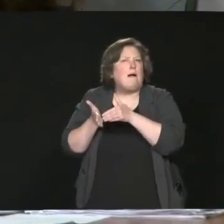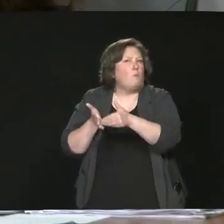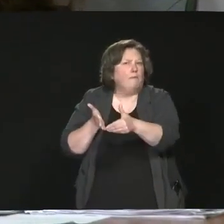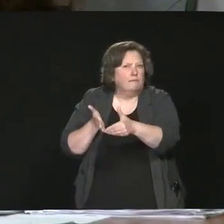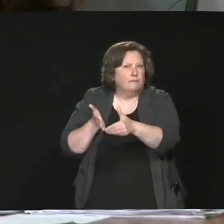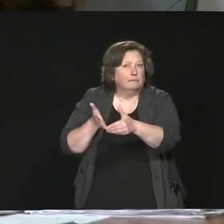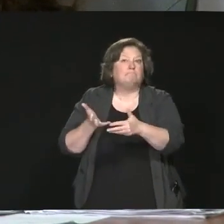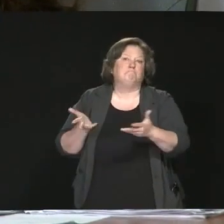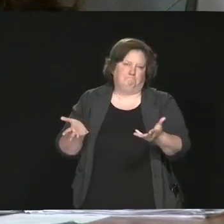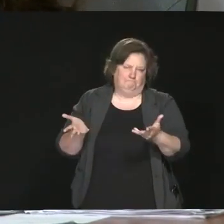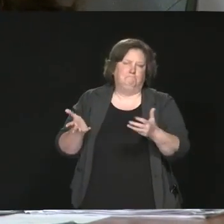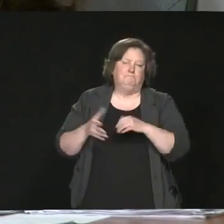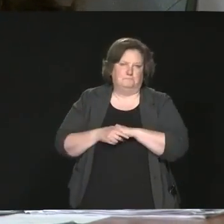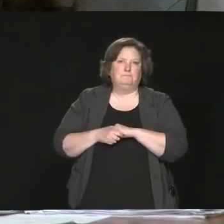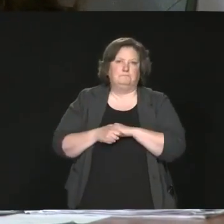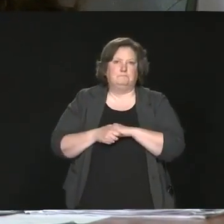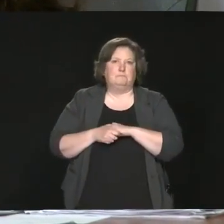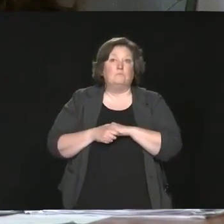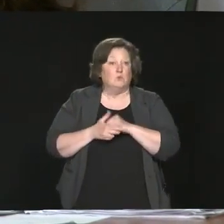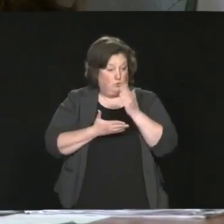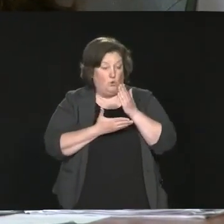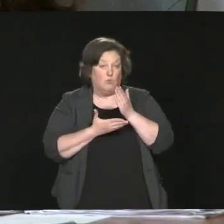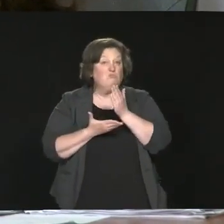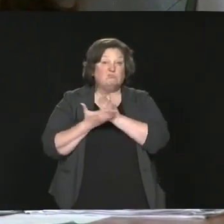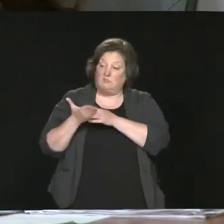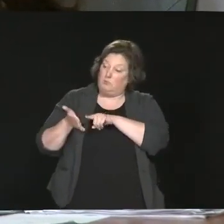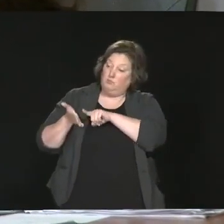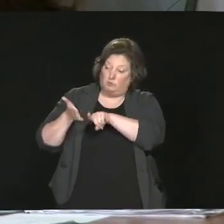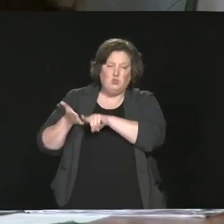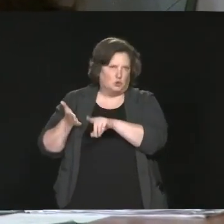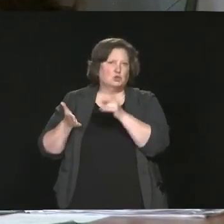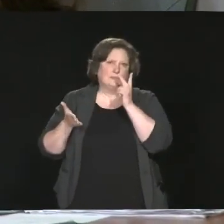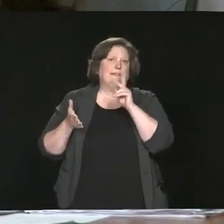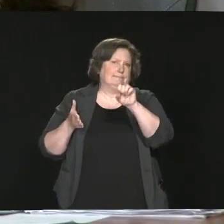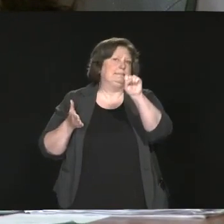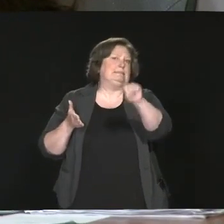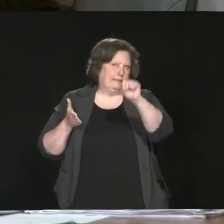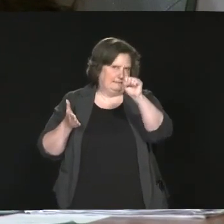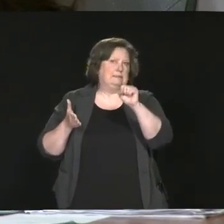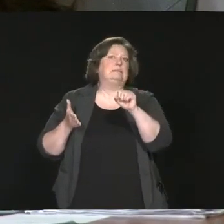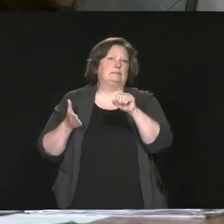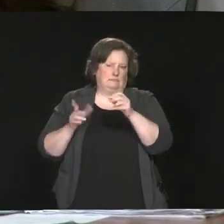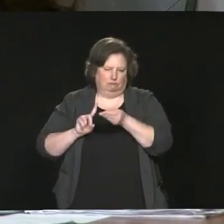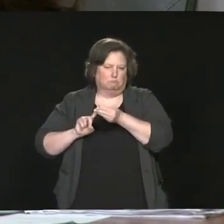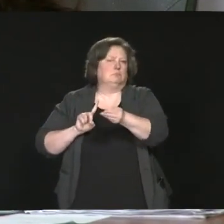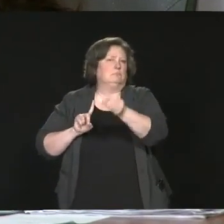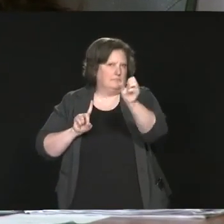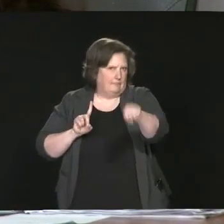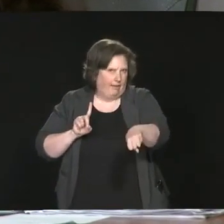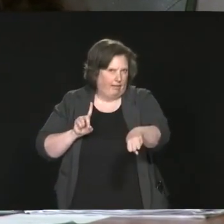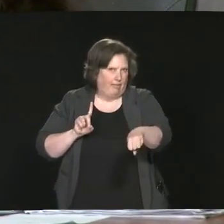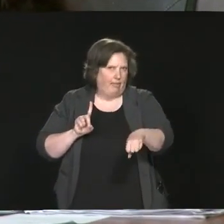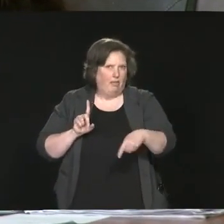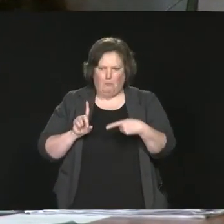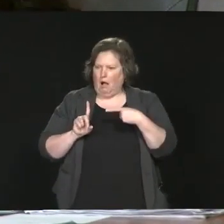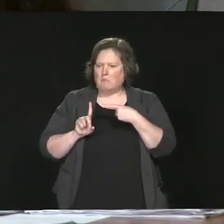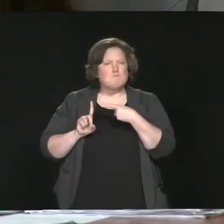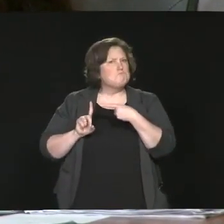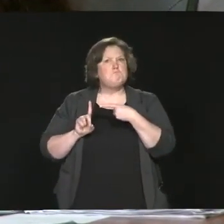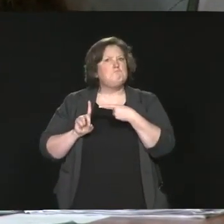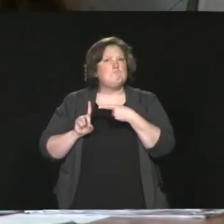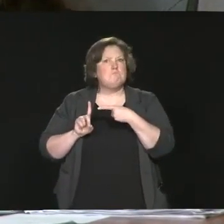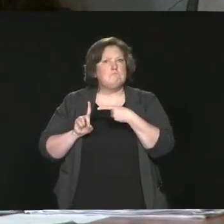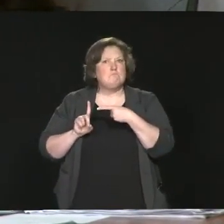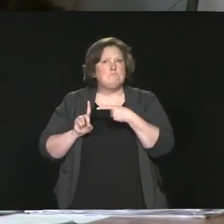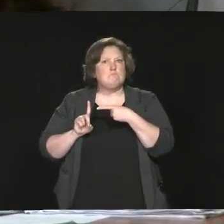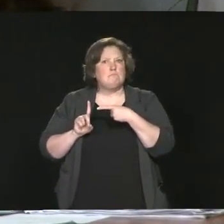definitely studies that show it does. But the other thing that we know is asymptomatic cases appear to have the same amount of virus in the back of